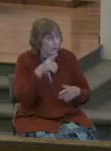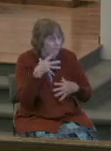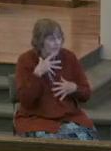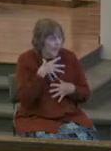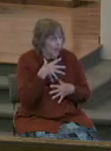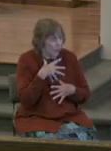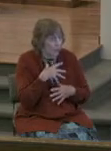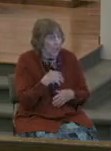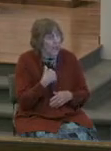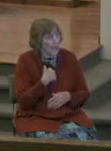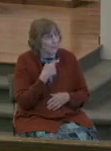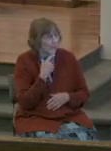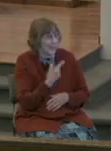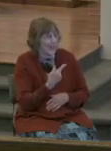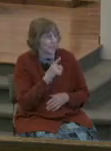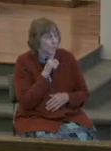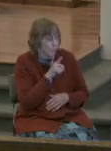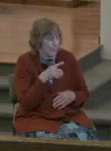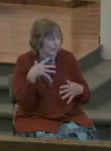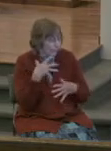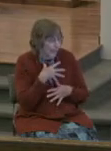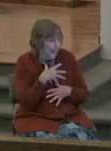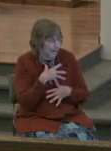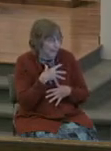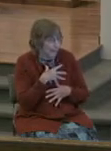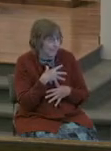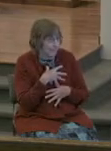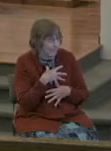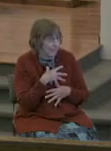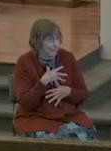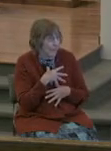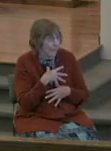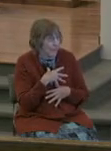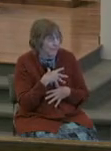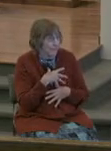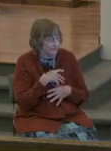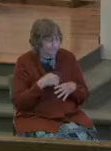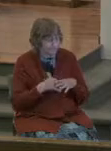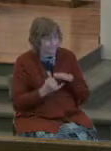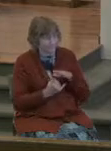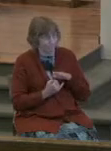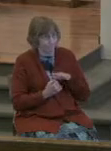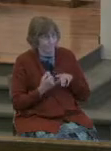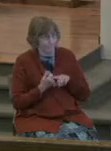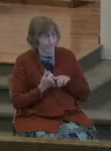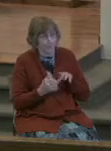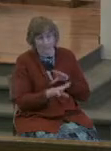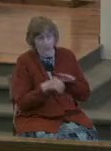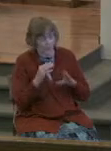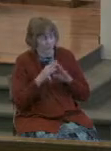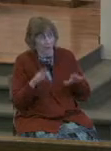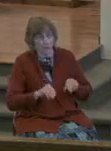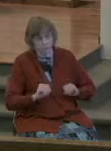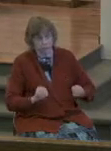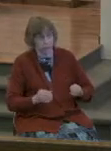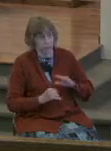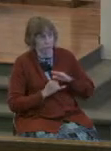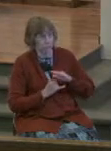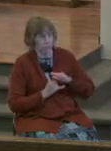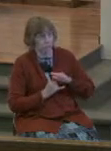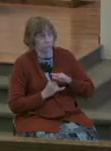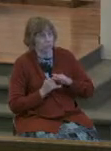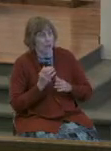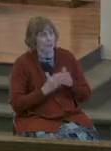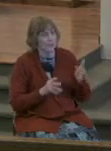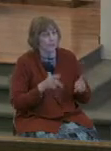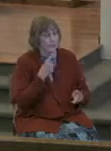and I'm just saying they truly are afraid, and they have quarantined themselves, and they're not coming out of their home. Some people have said